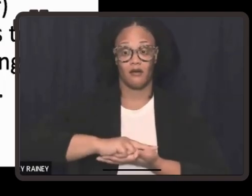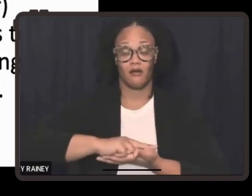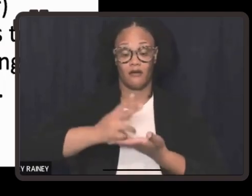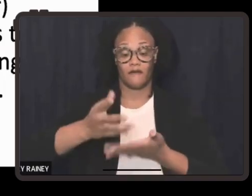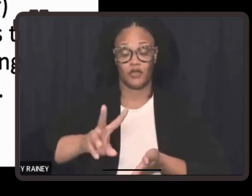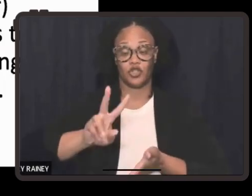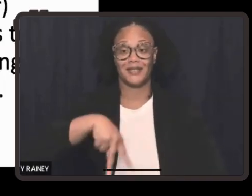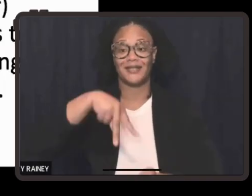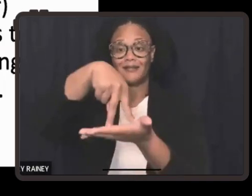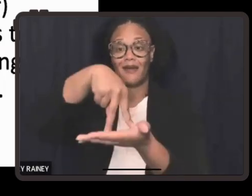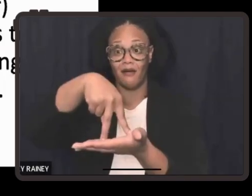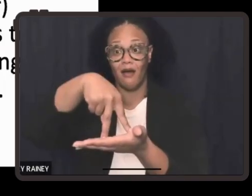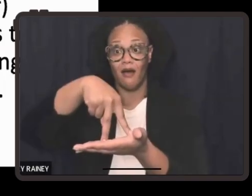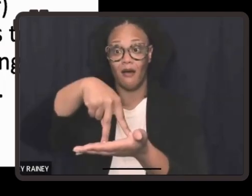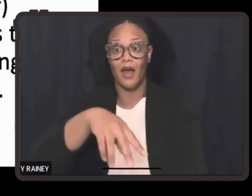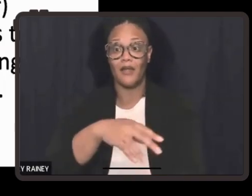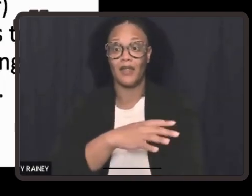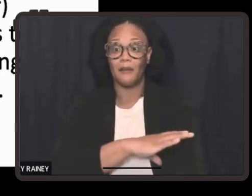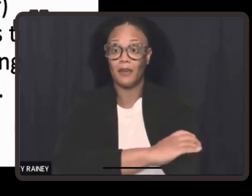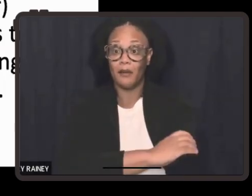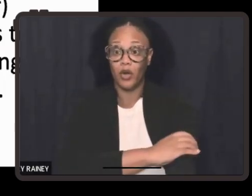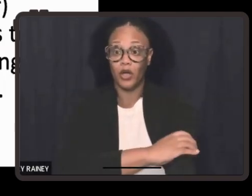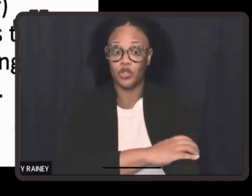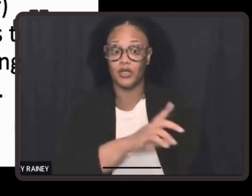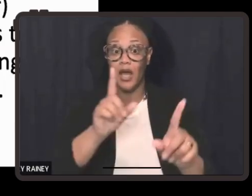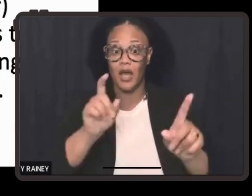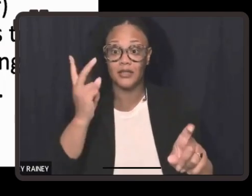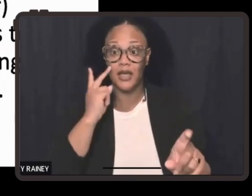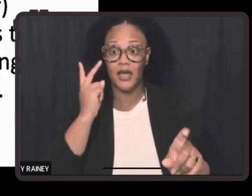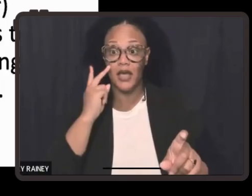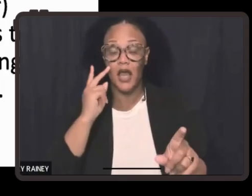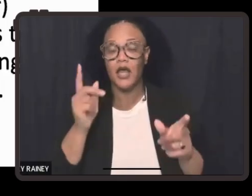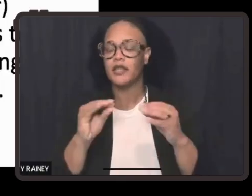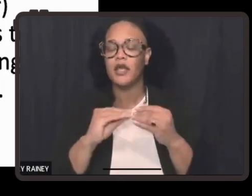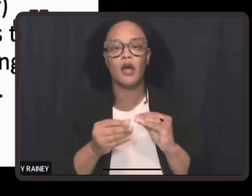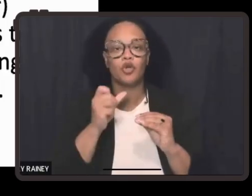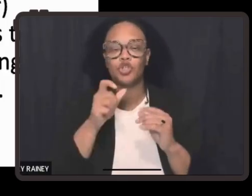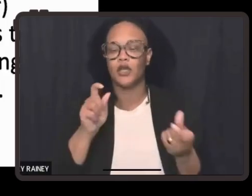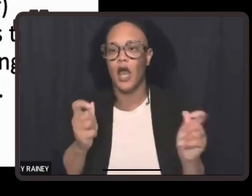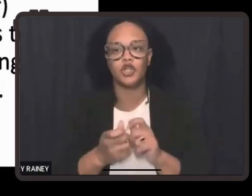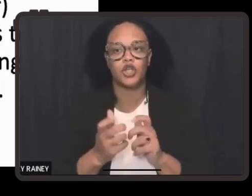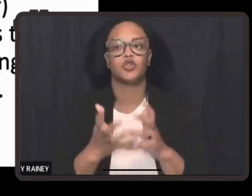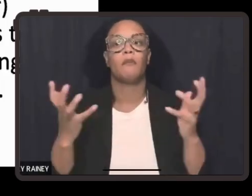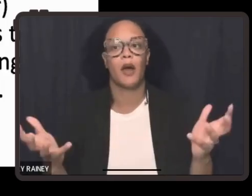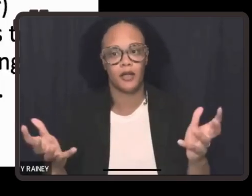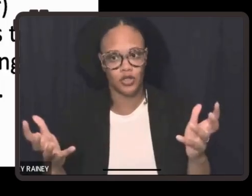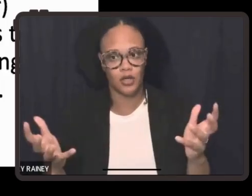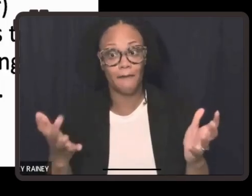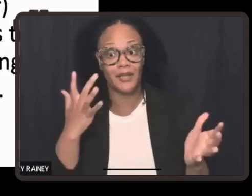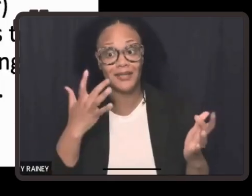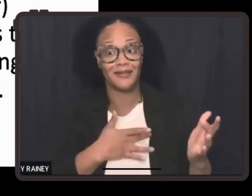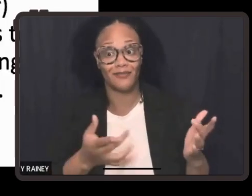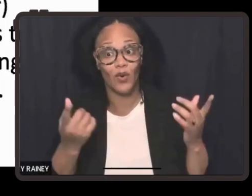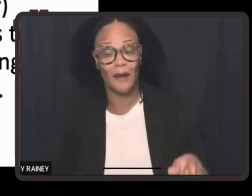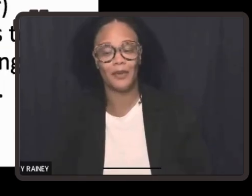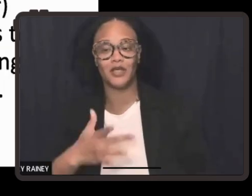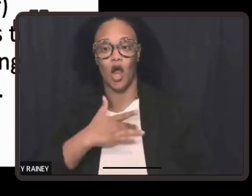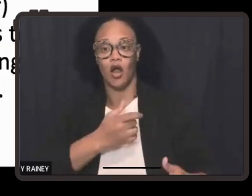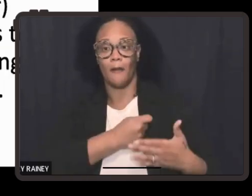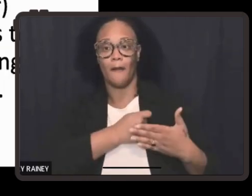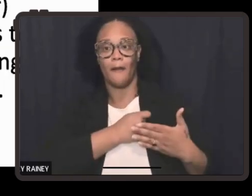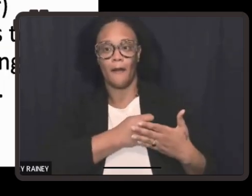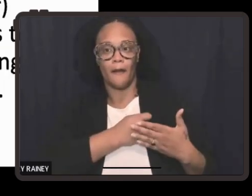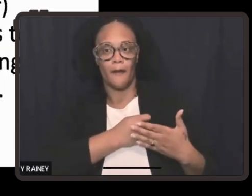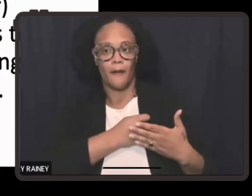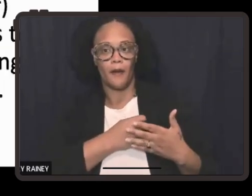of numbers, but the heart rate rises very rapidly, usually about 30 or 40 beats more